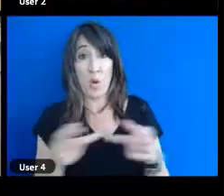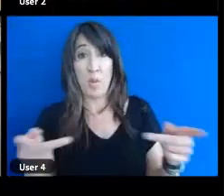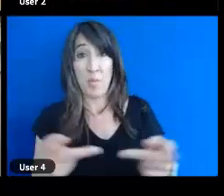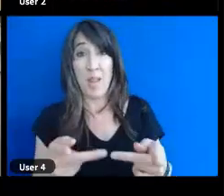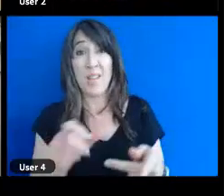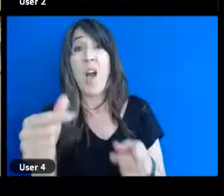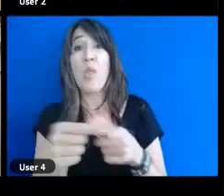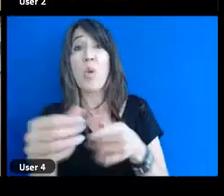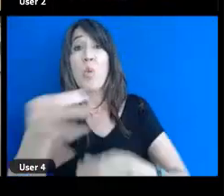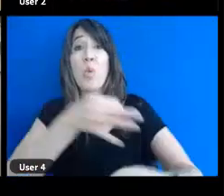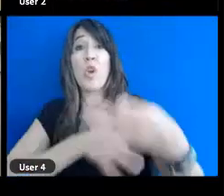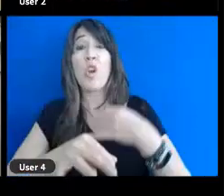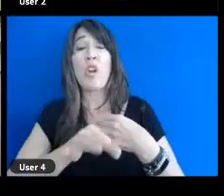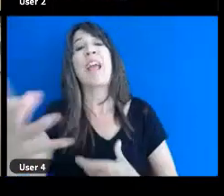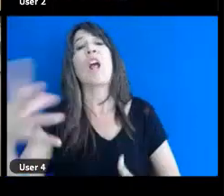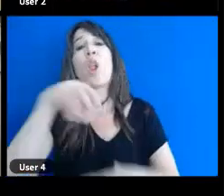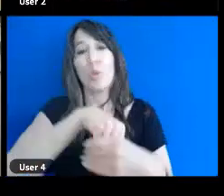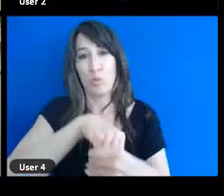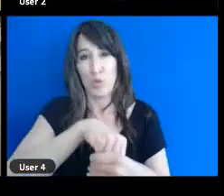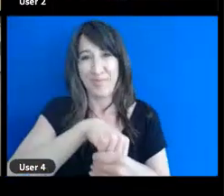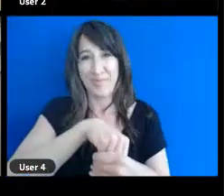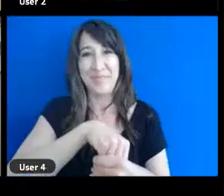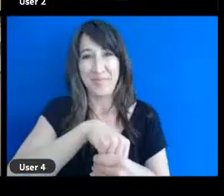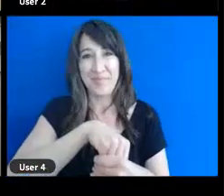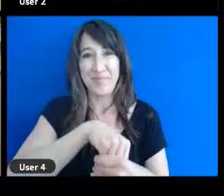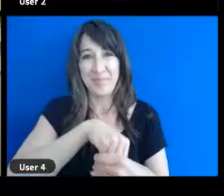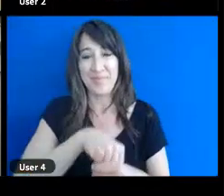workplace. And really, you could use another word, which is inclusion.